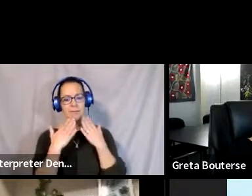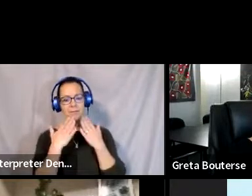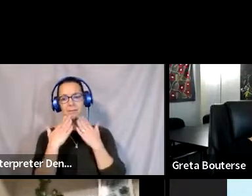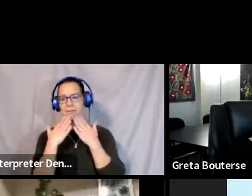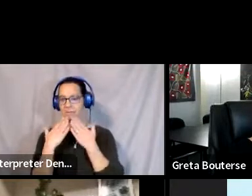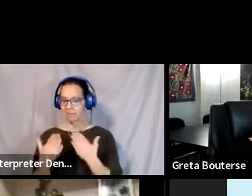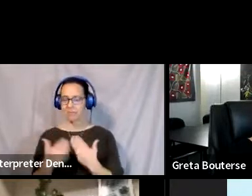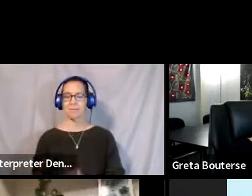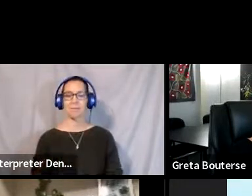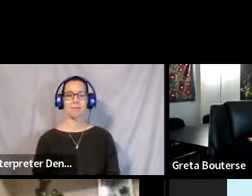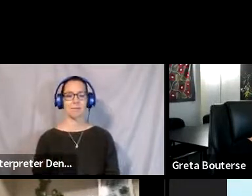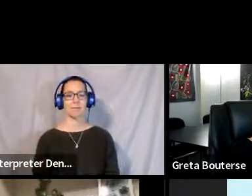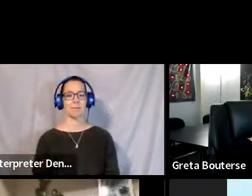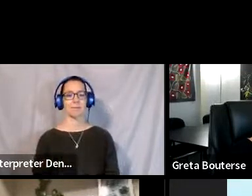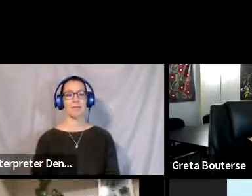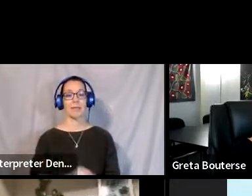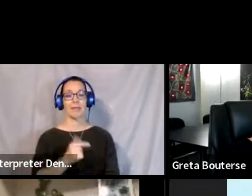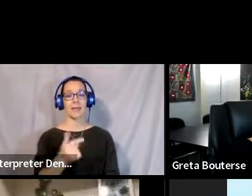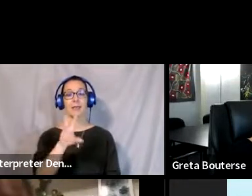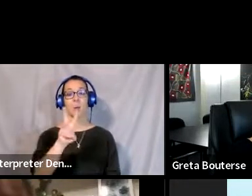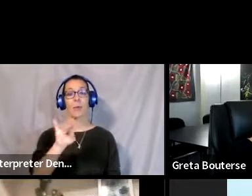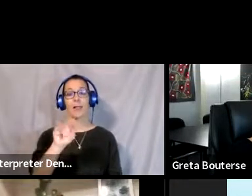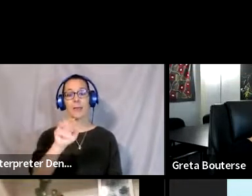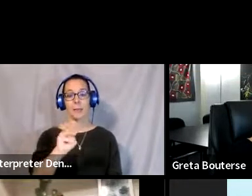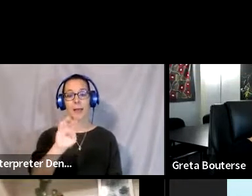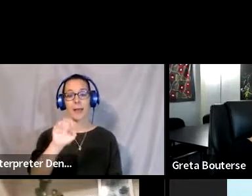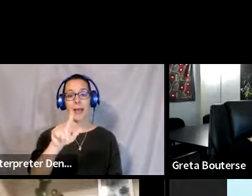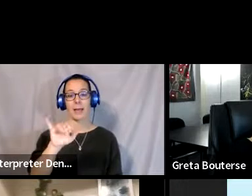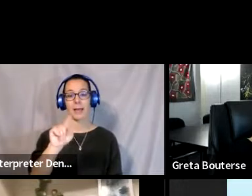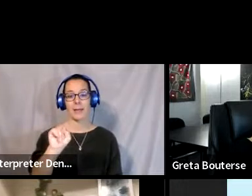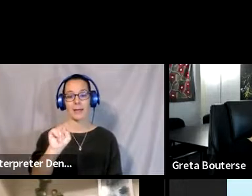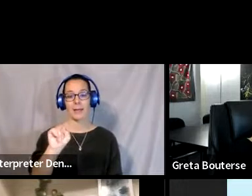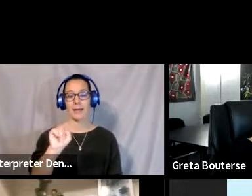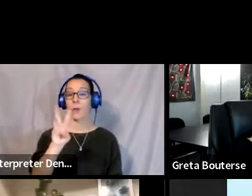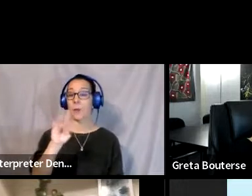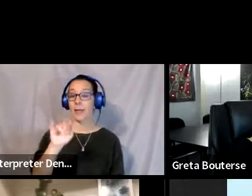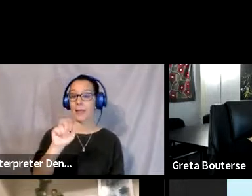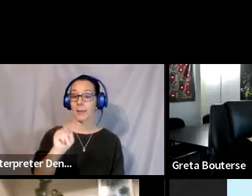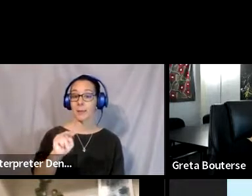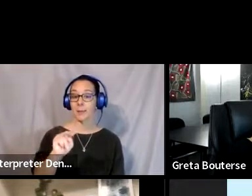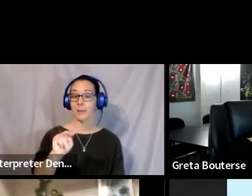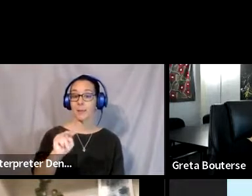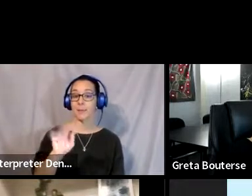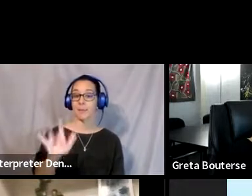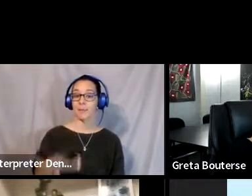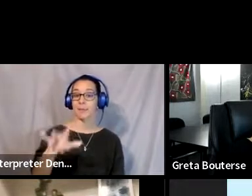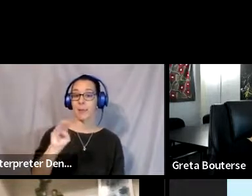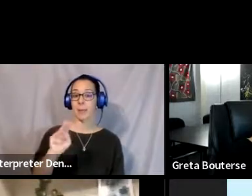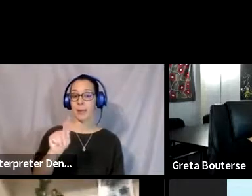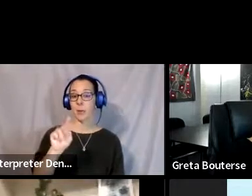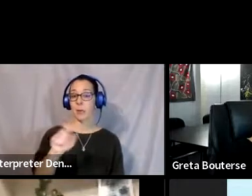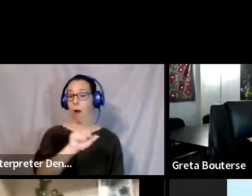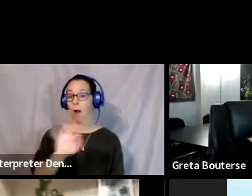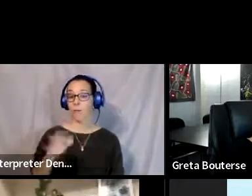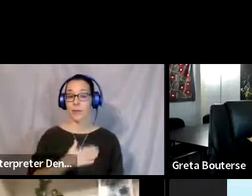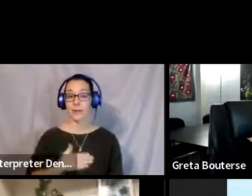you, Andy. Our next speaker is William Elliott. William, if you can unmute your microphone.